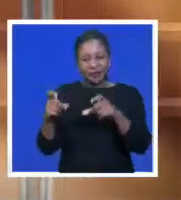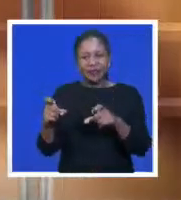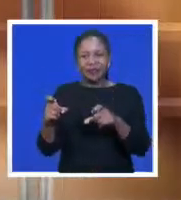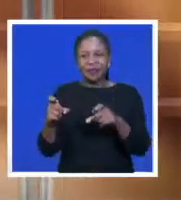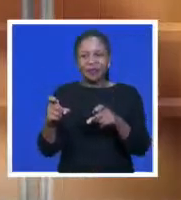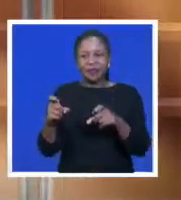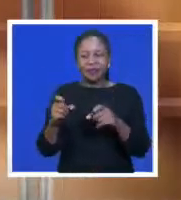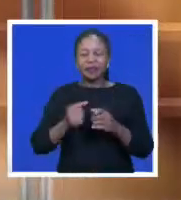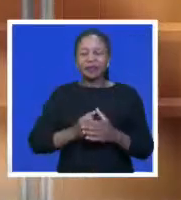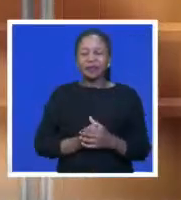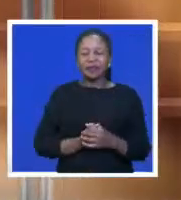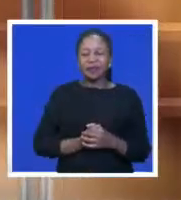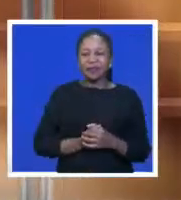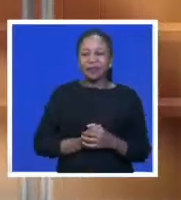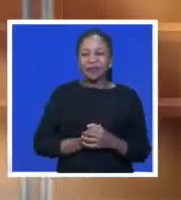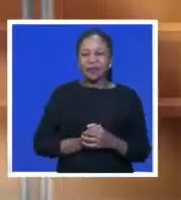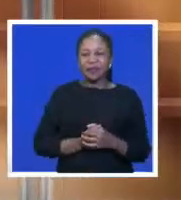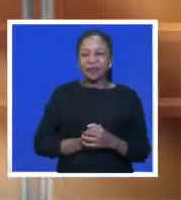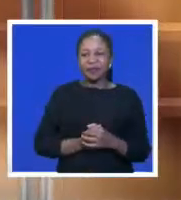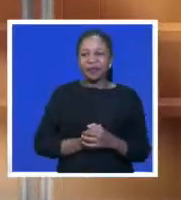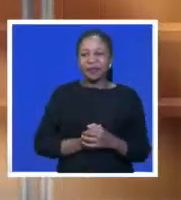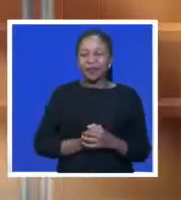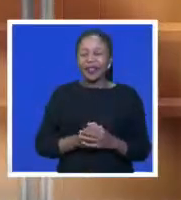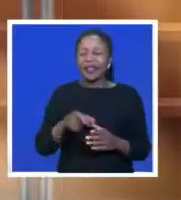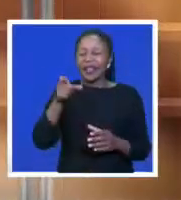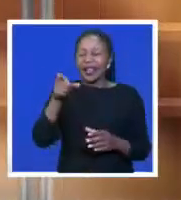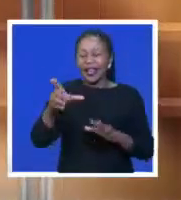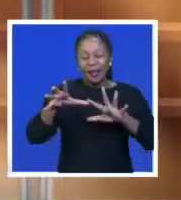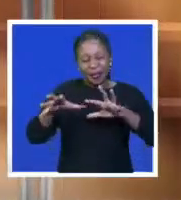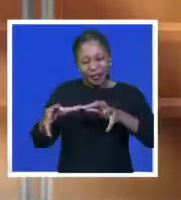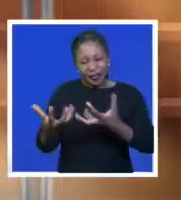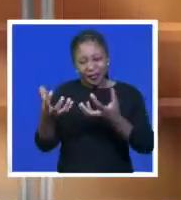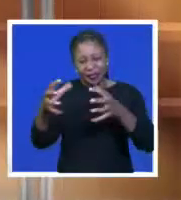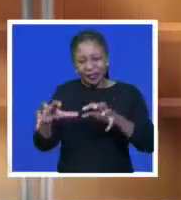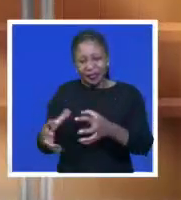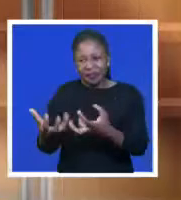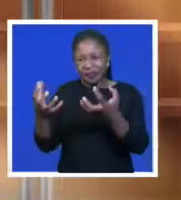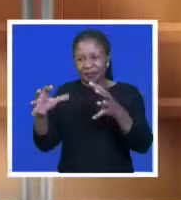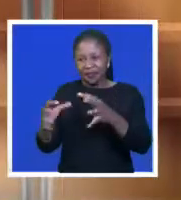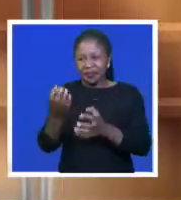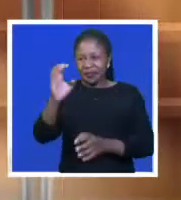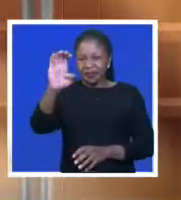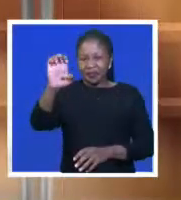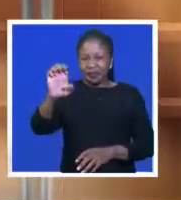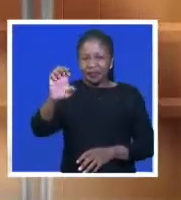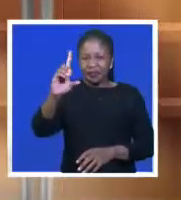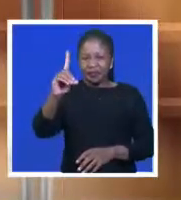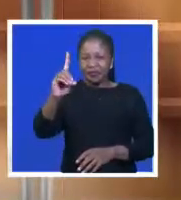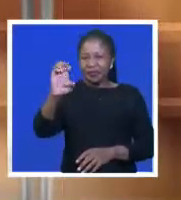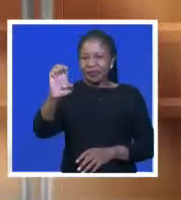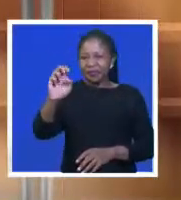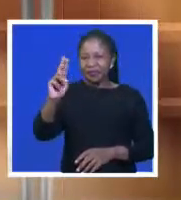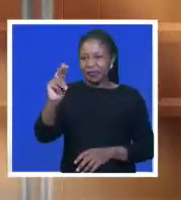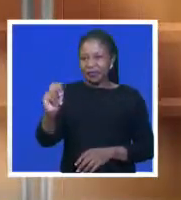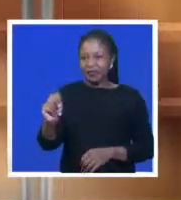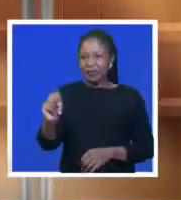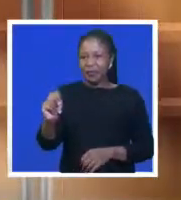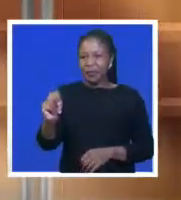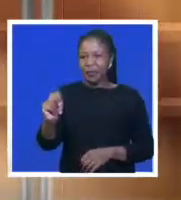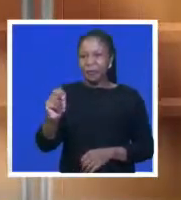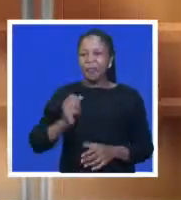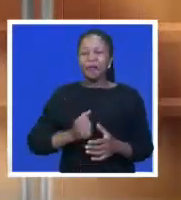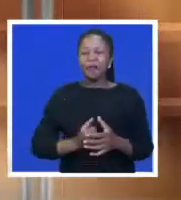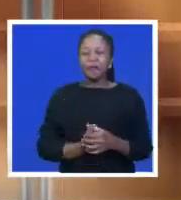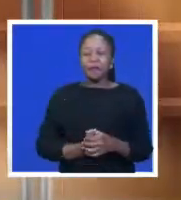those things we are seeing, are in the Garden of Eden. And lastly, I asked you, who created